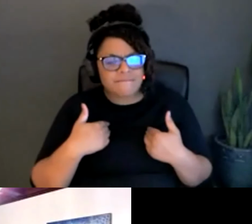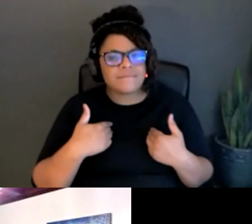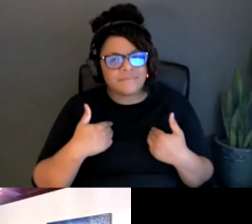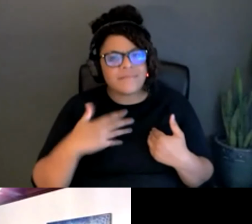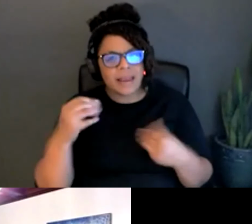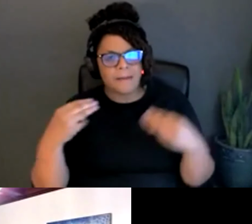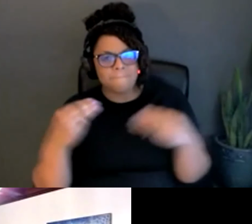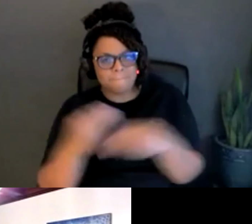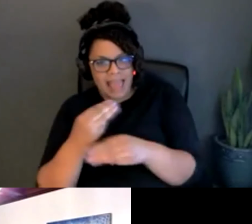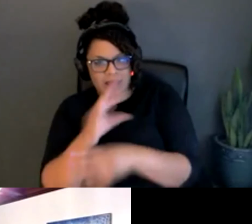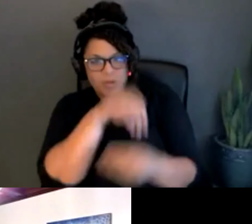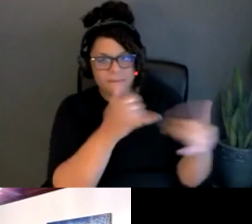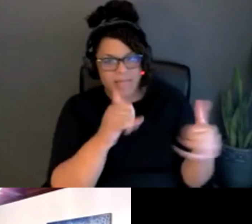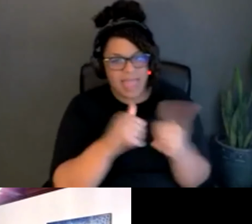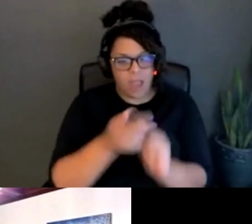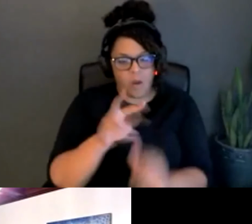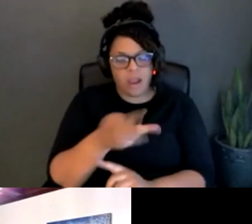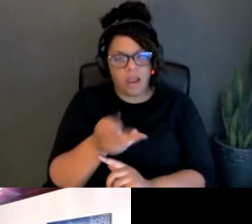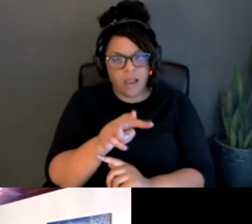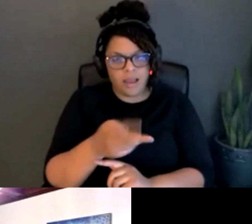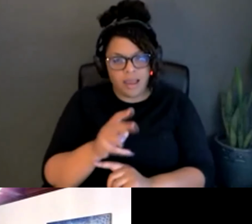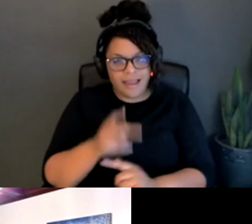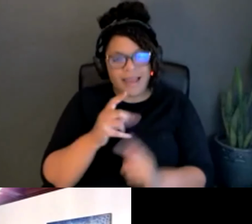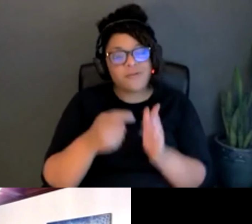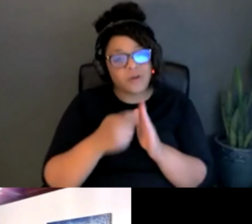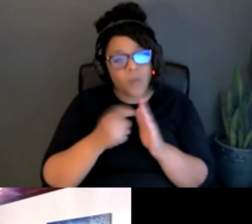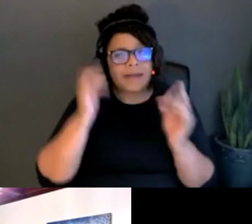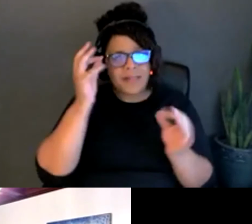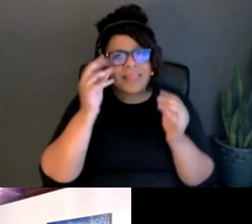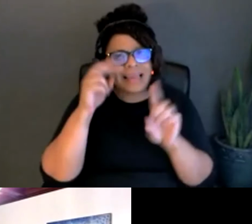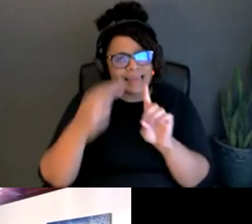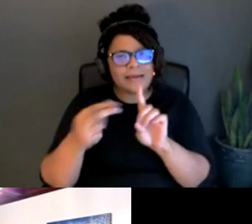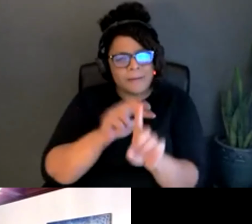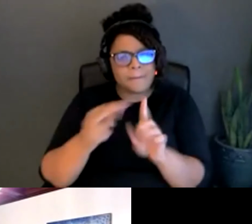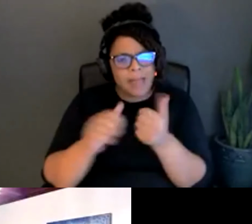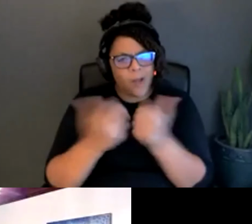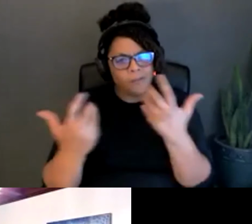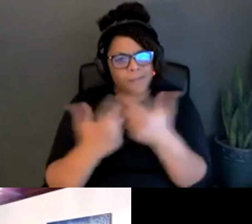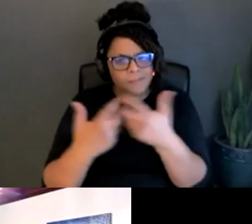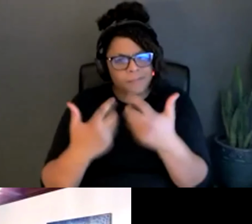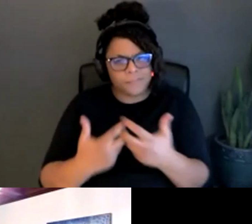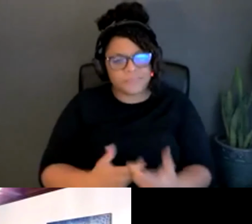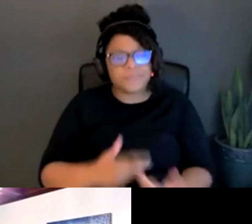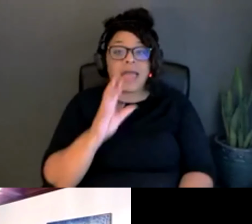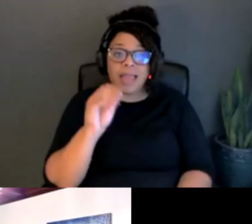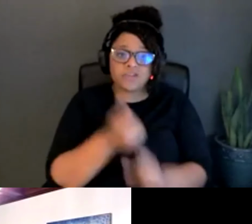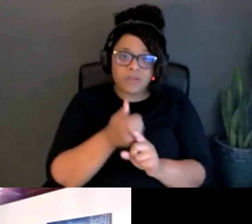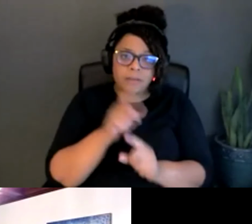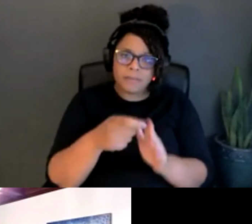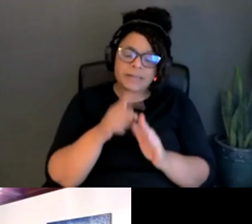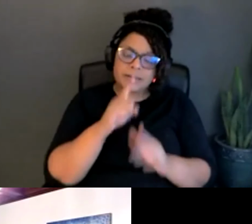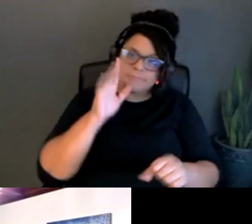the math in play? And so it requires thinking and also committing yourself